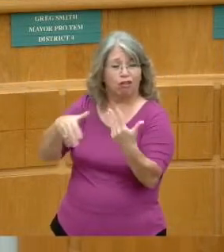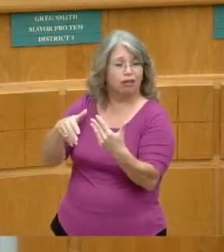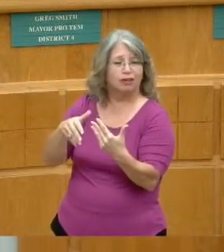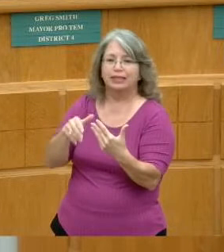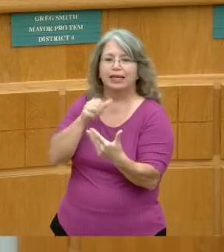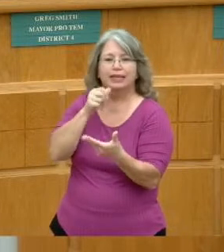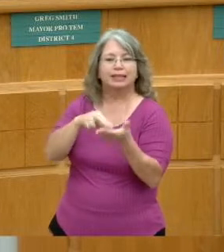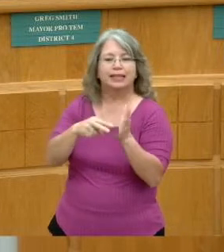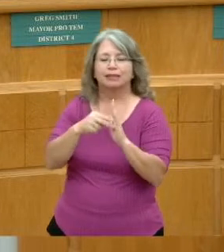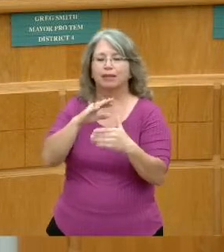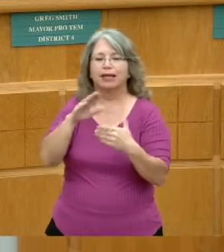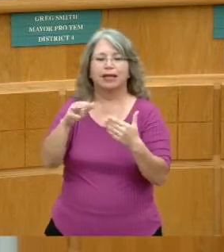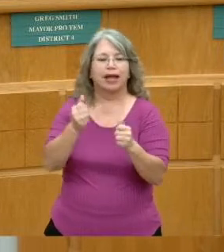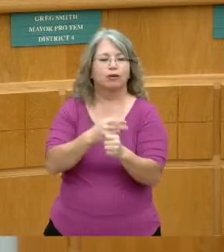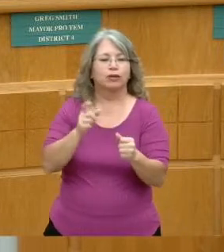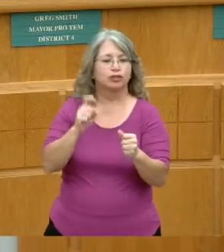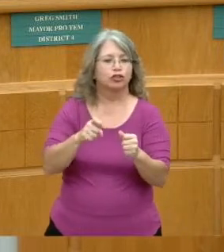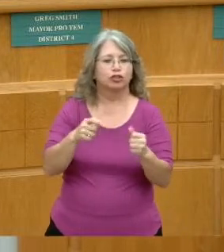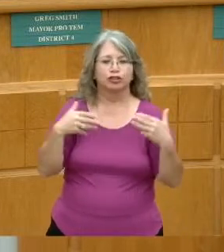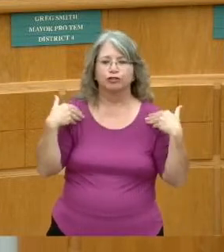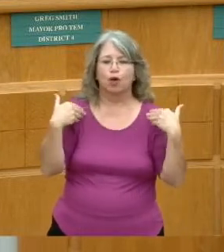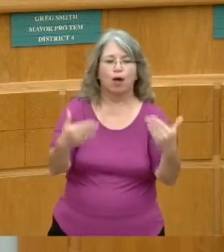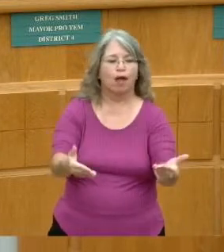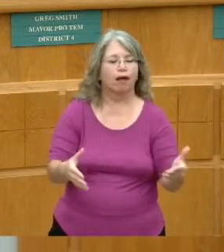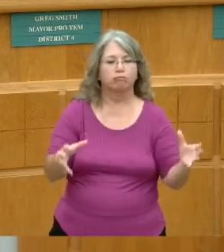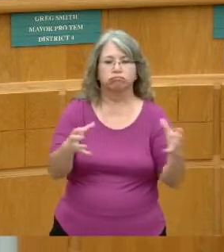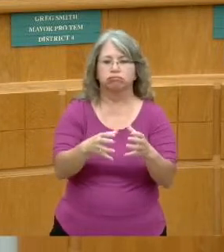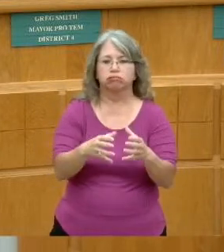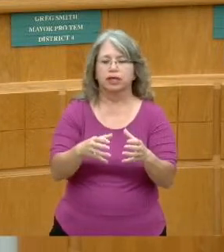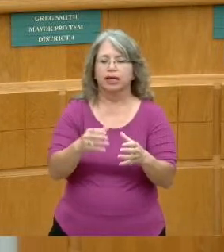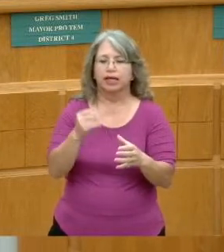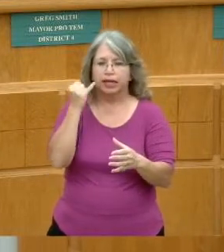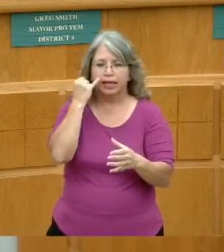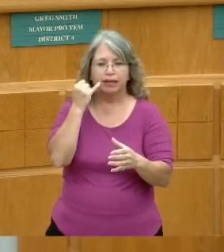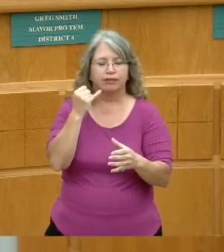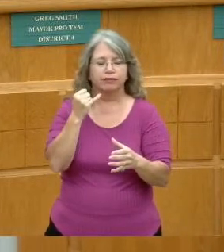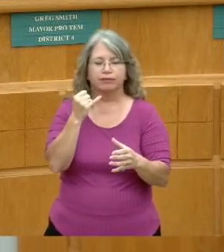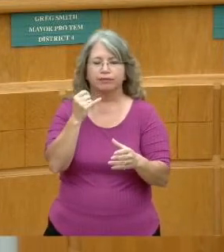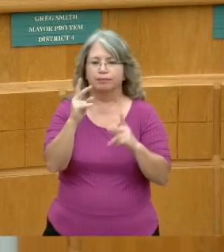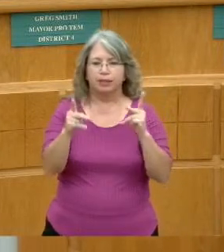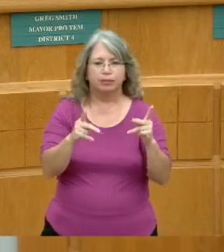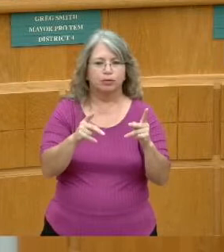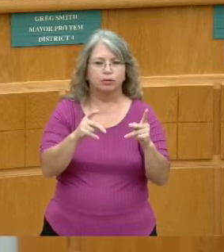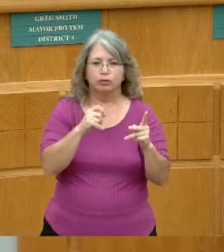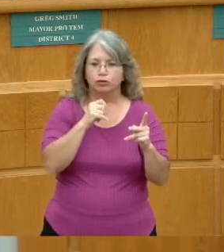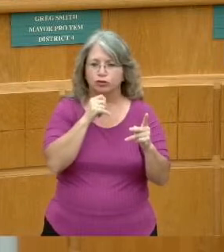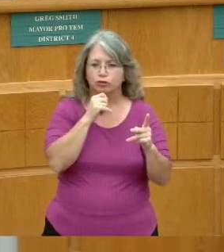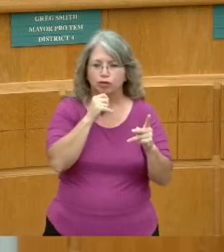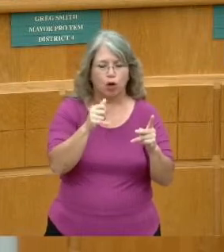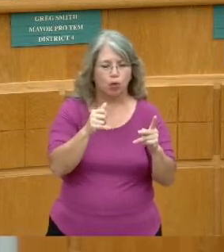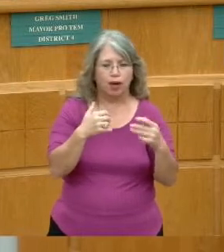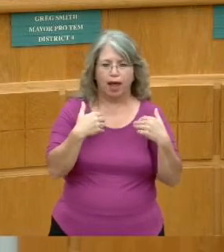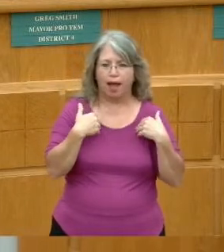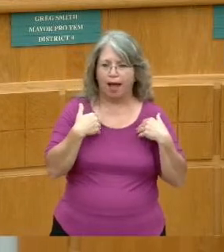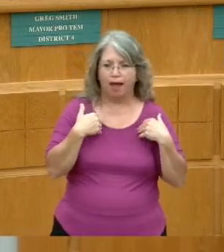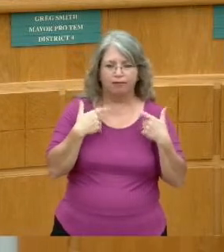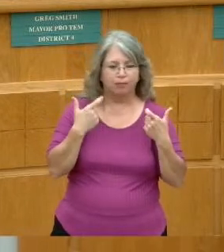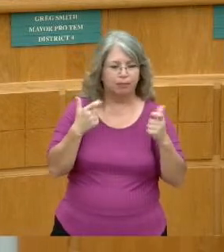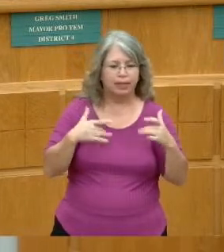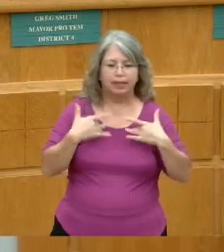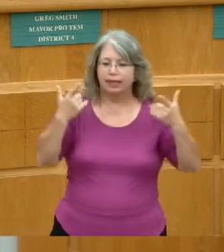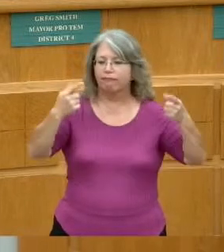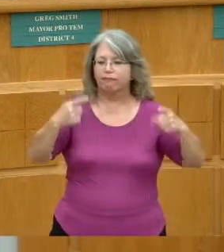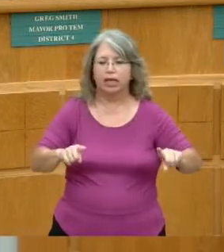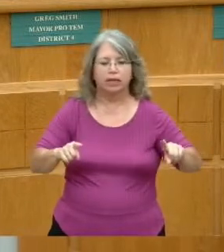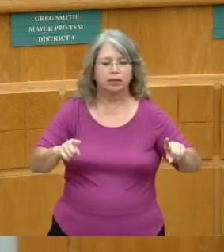more of us that don't have social gatherings, the less the transmission rate is overall in our community, and